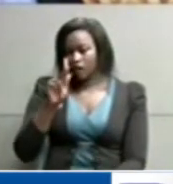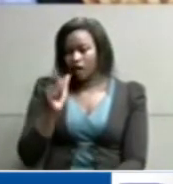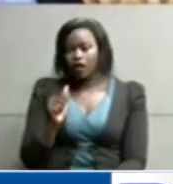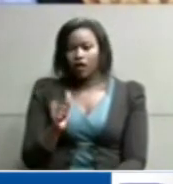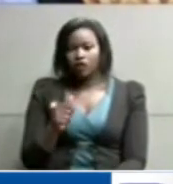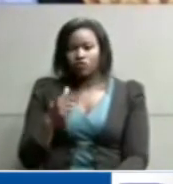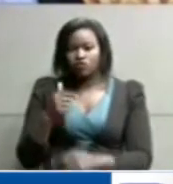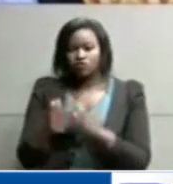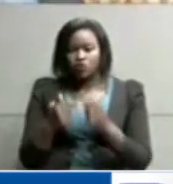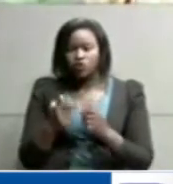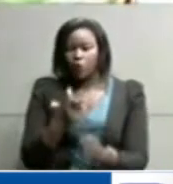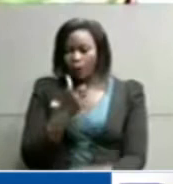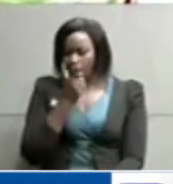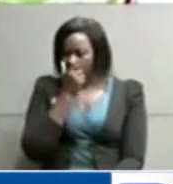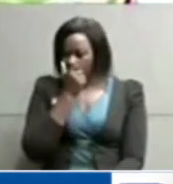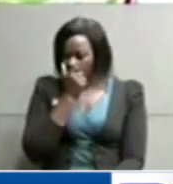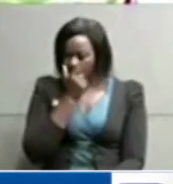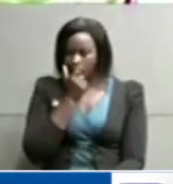nose,